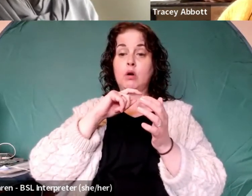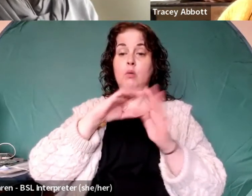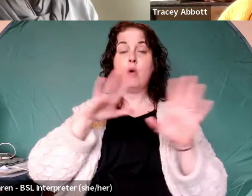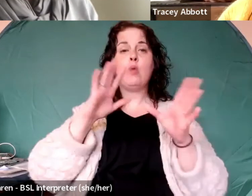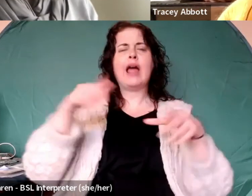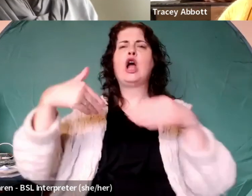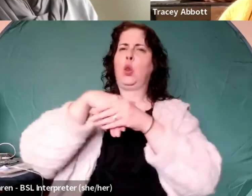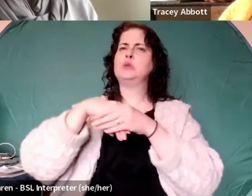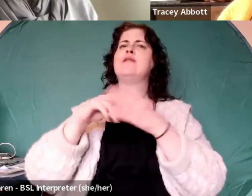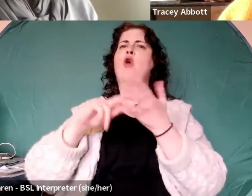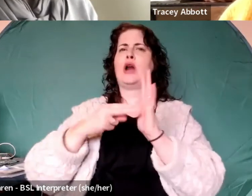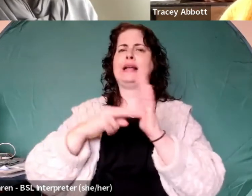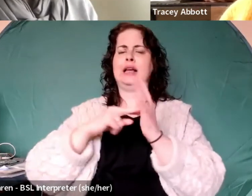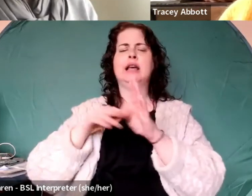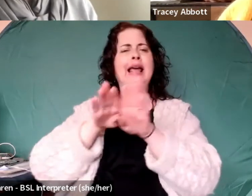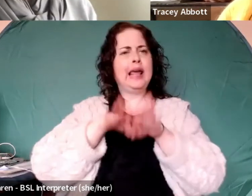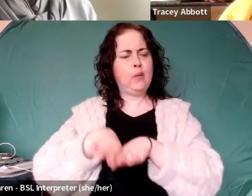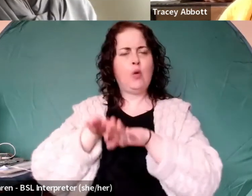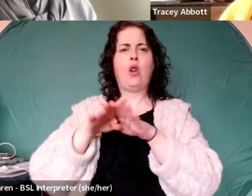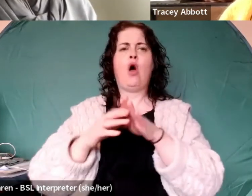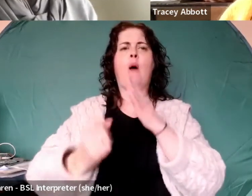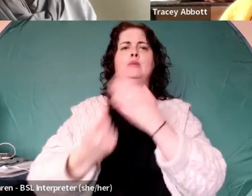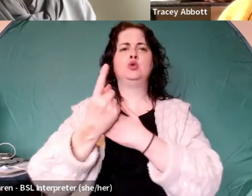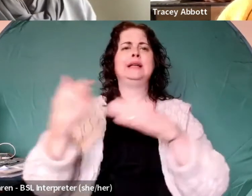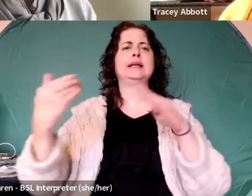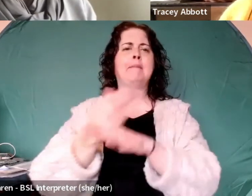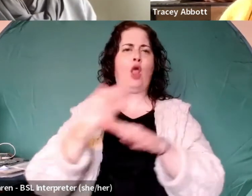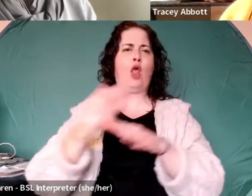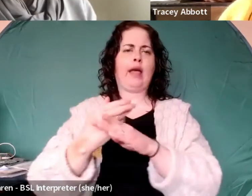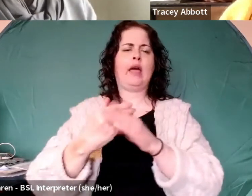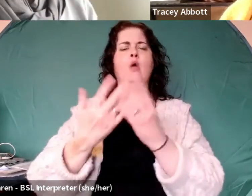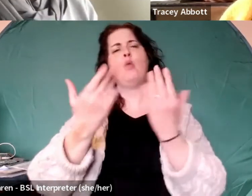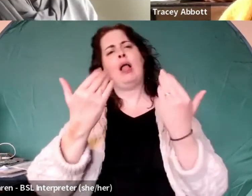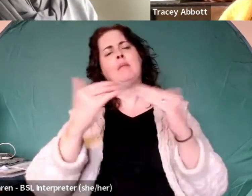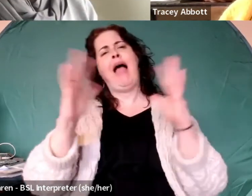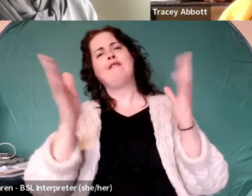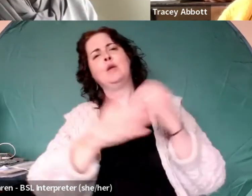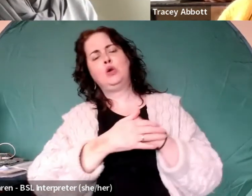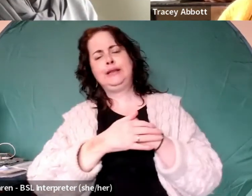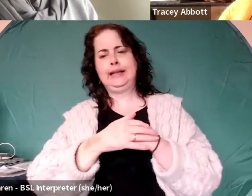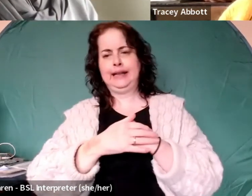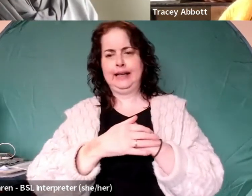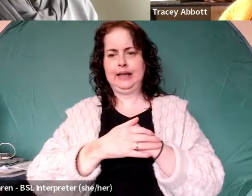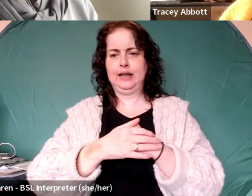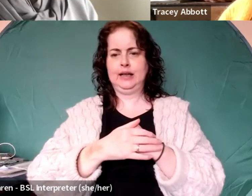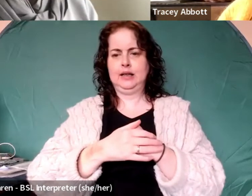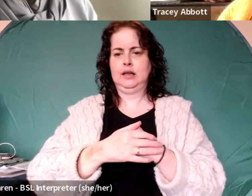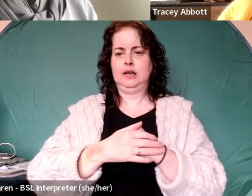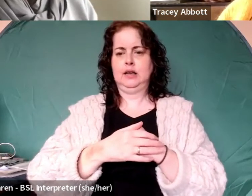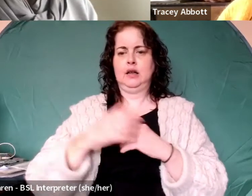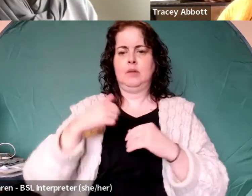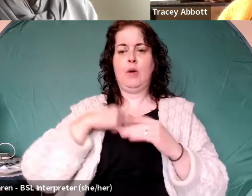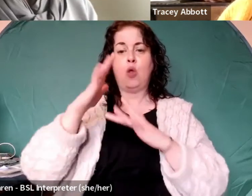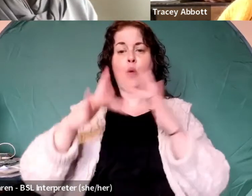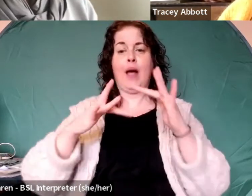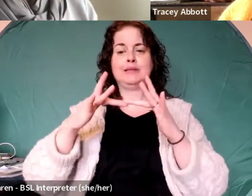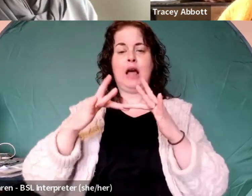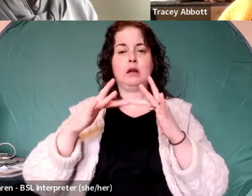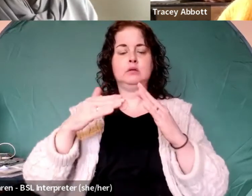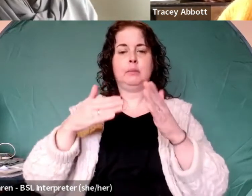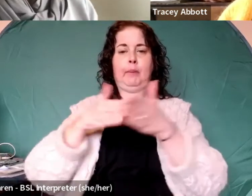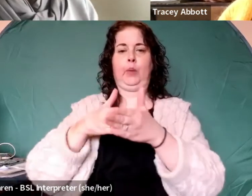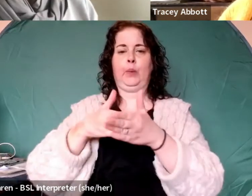inclusive organization, we're an equal opportunities employer, and we welcome everybody, and but our website is